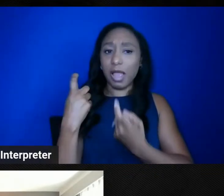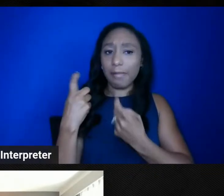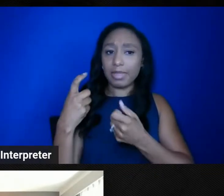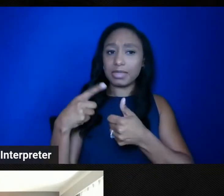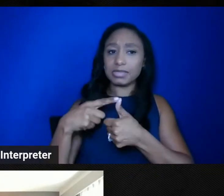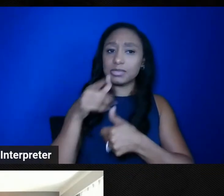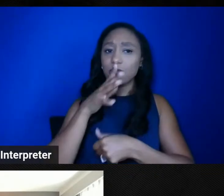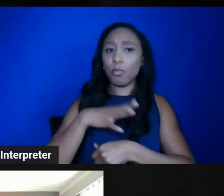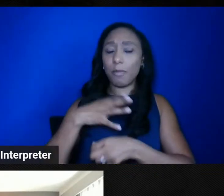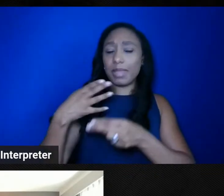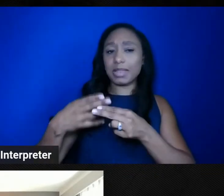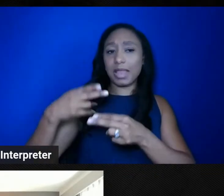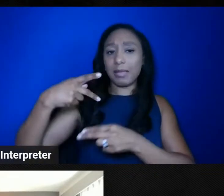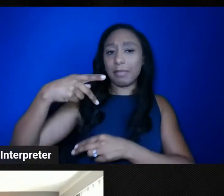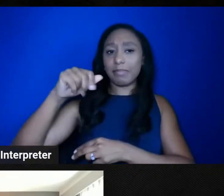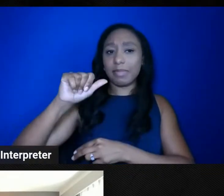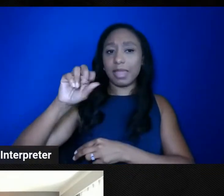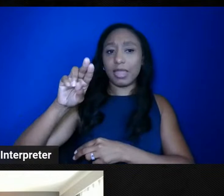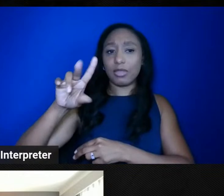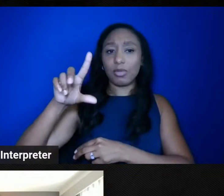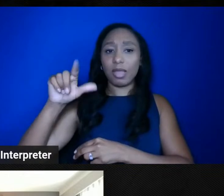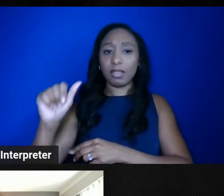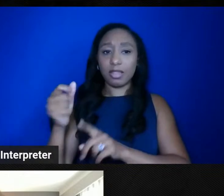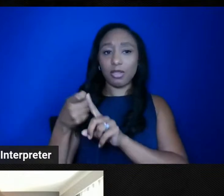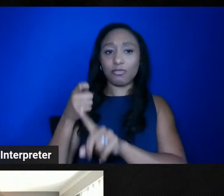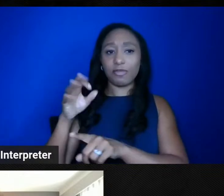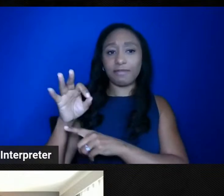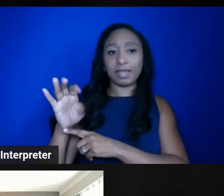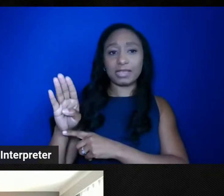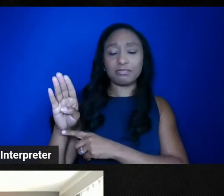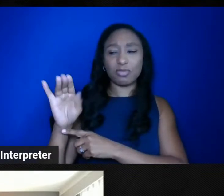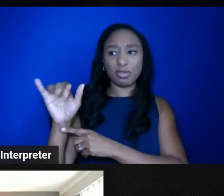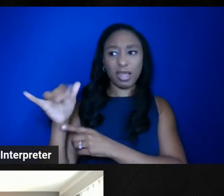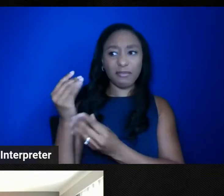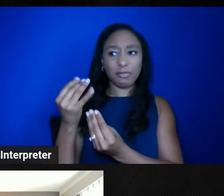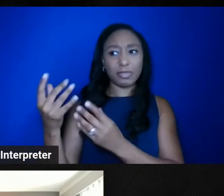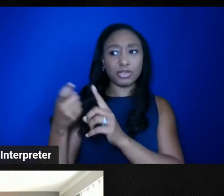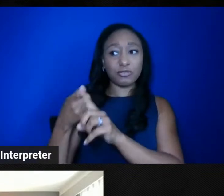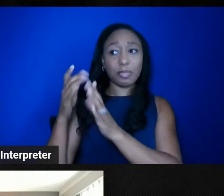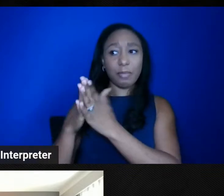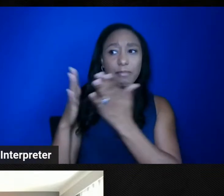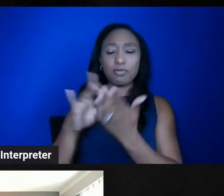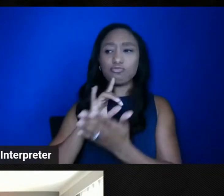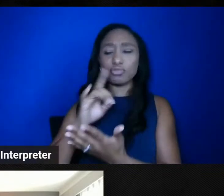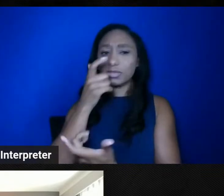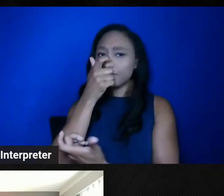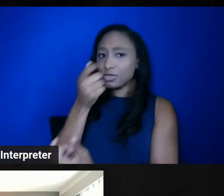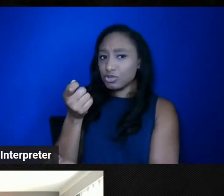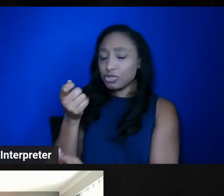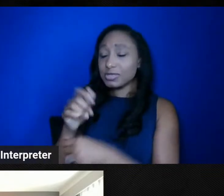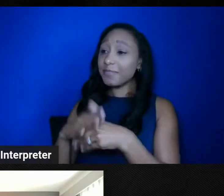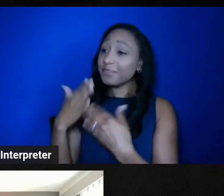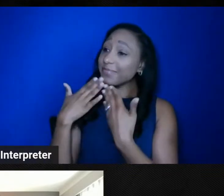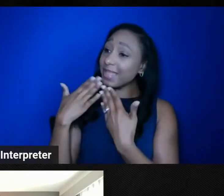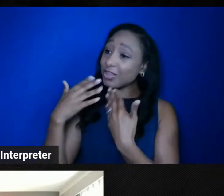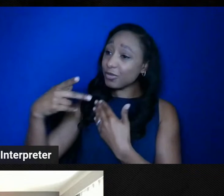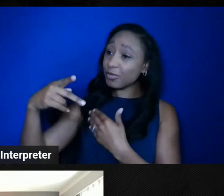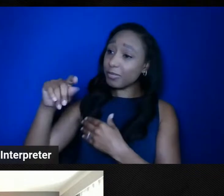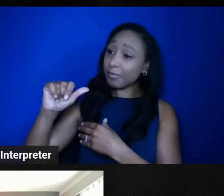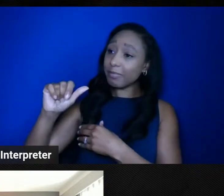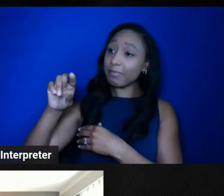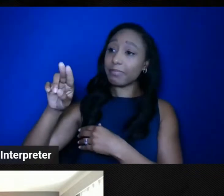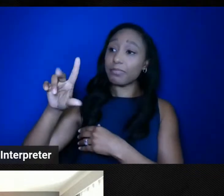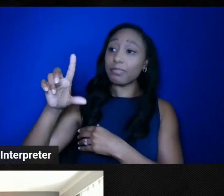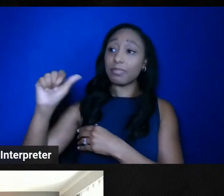says that she's just finished reading the book and she found it very informative. So thank you, Paula, for that. We have another viewer who